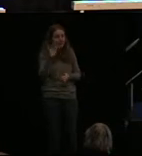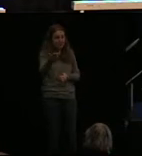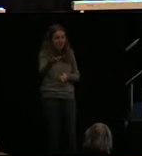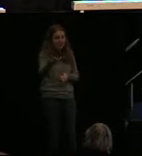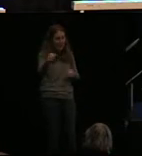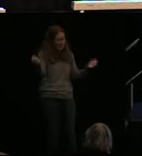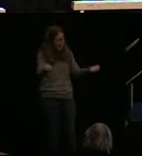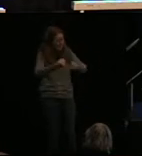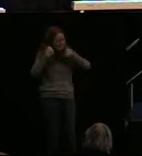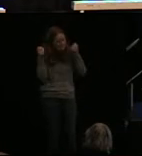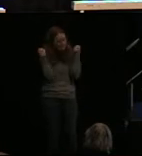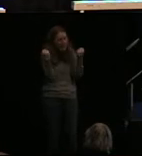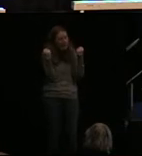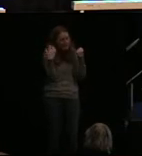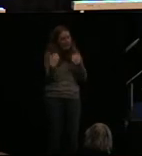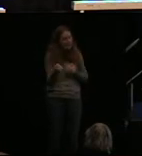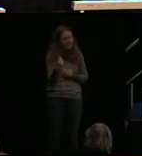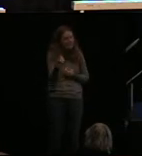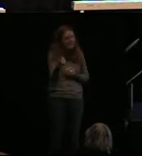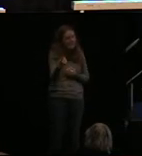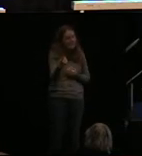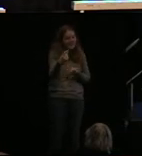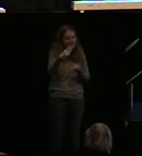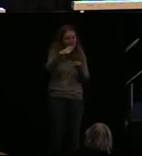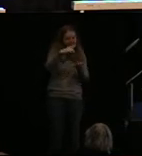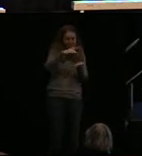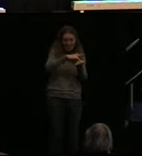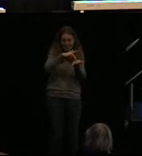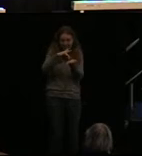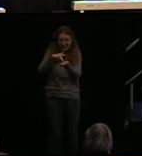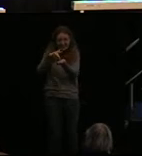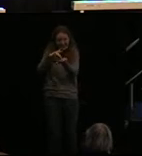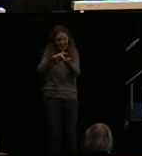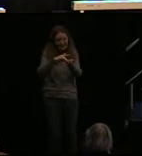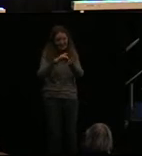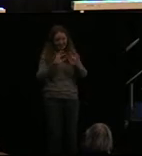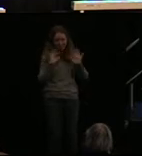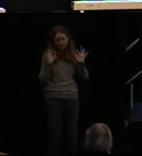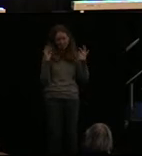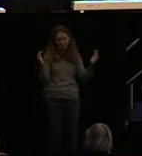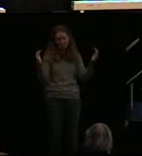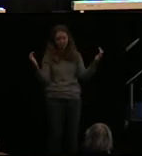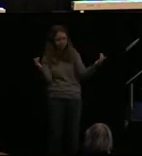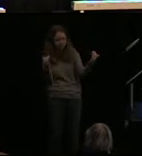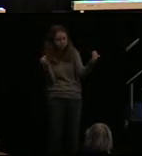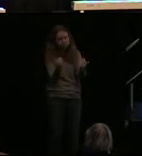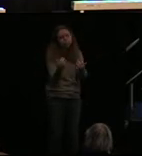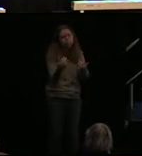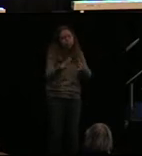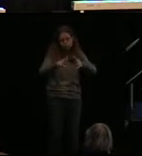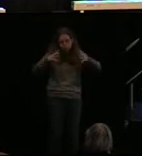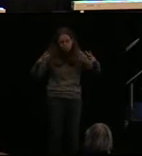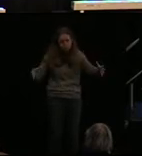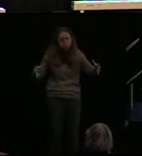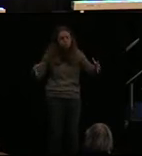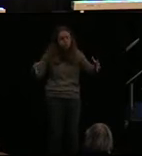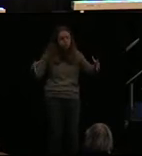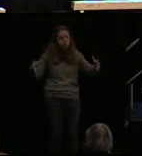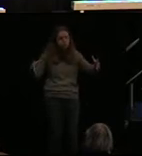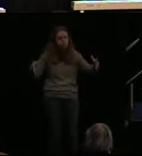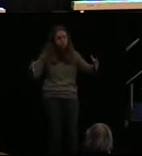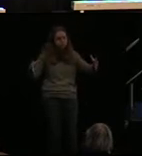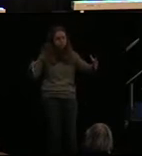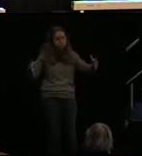are powerful, and the cities are fortified and very large. So 10